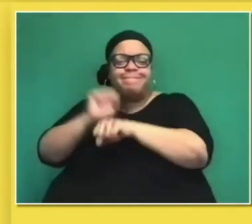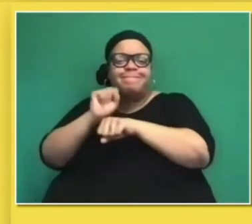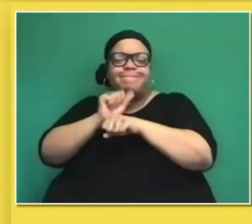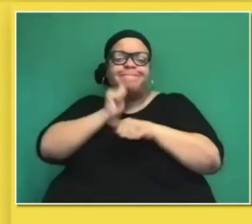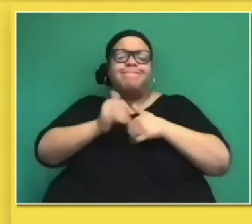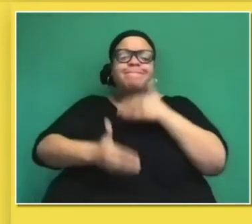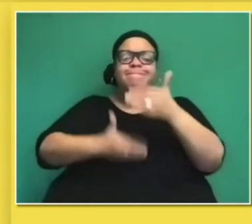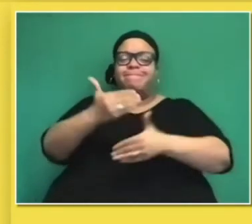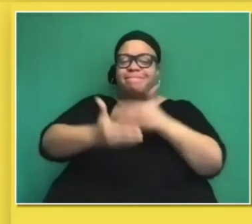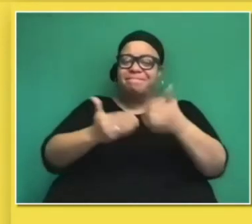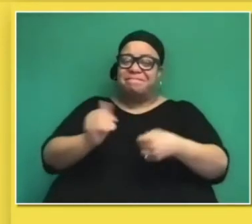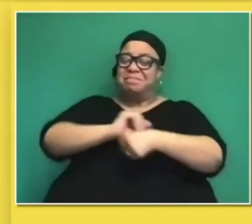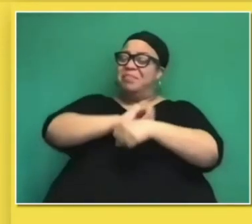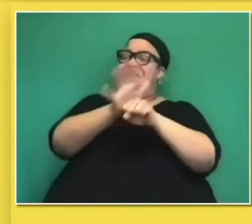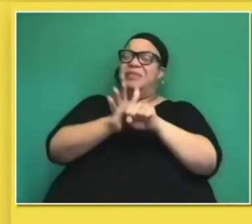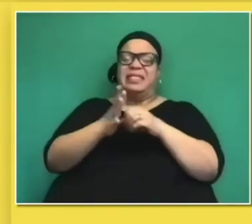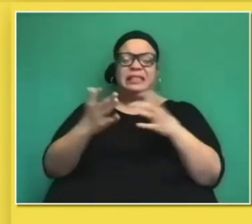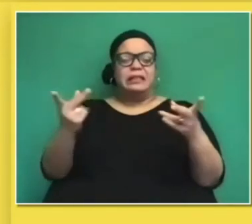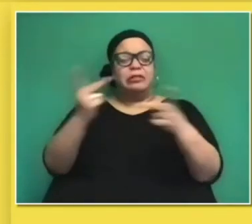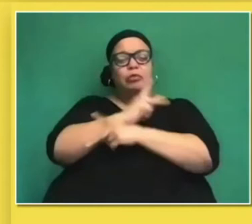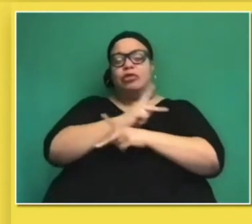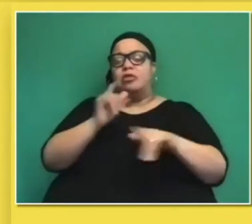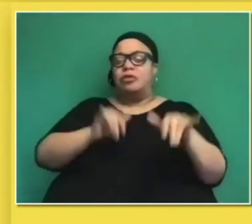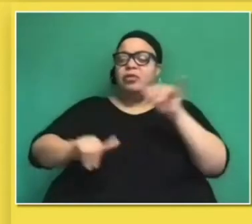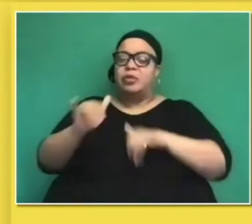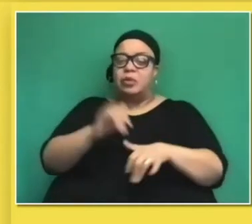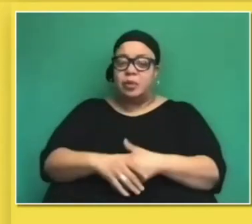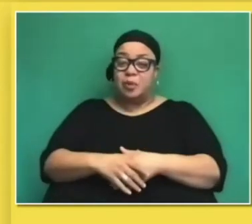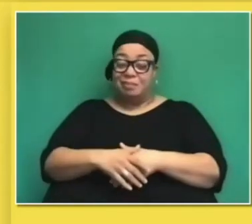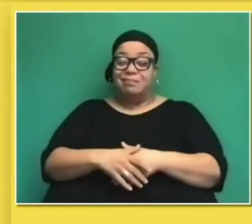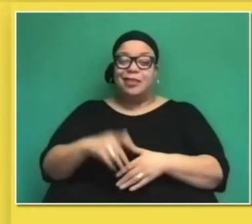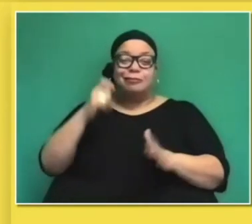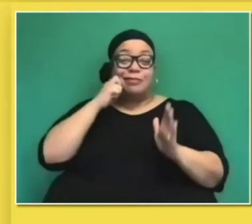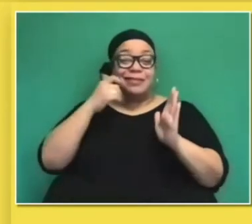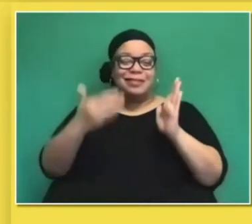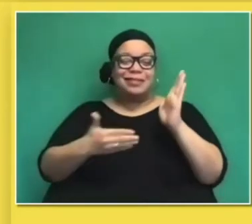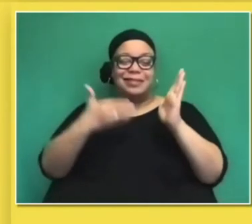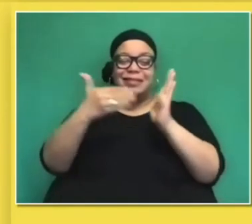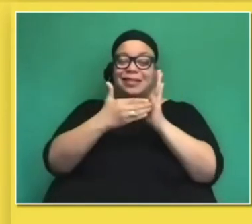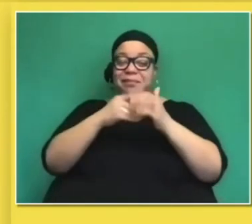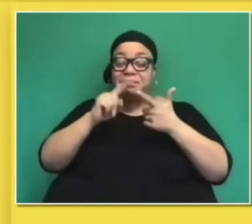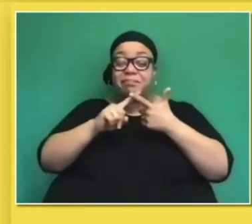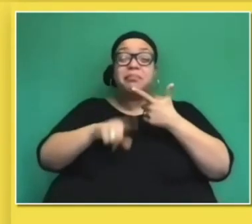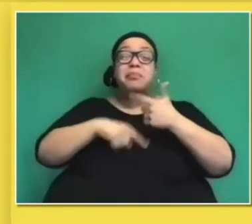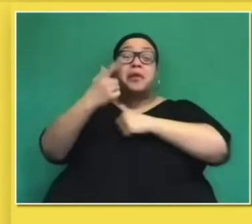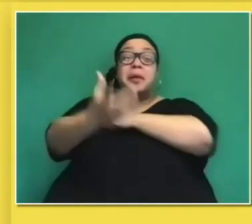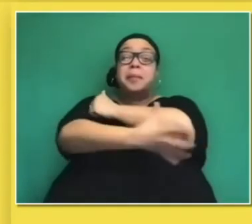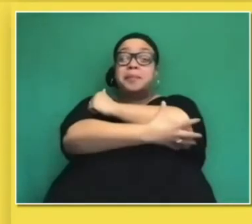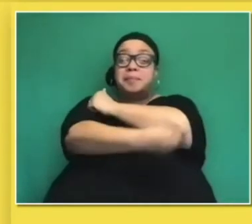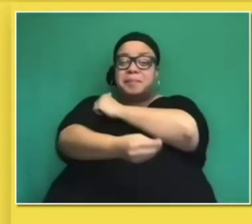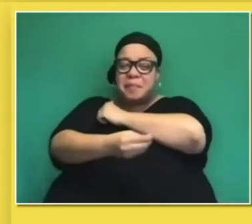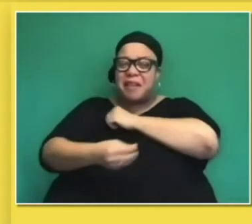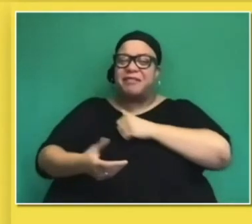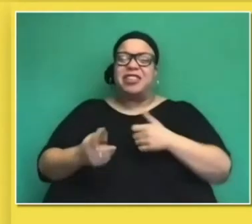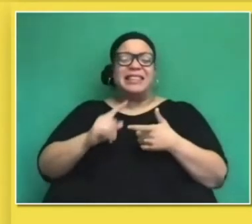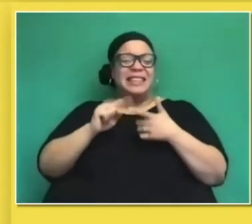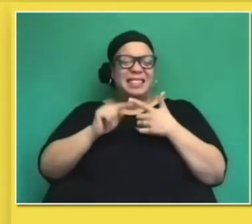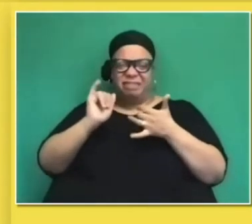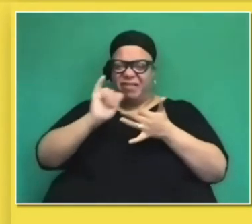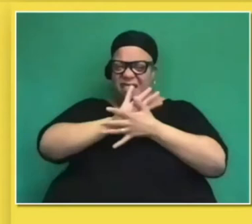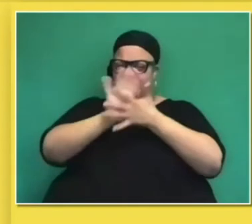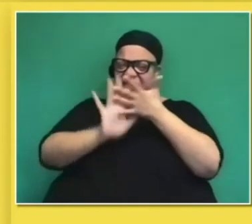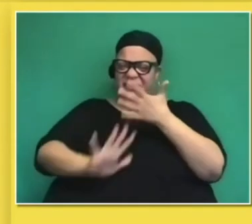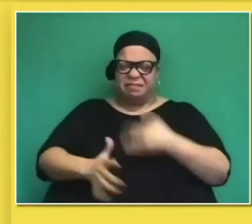but poverty has fueled our public health crisis, as many service workers have continued to show up for